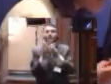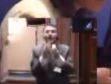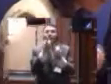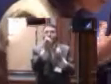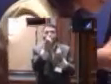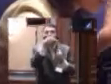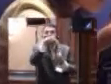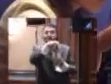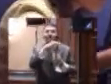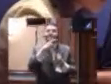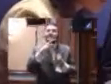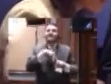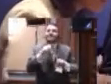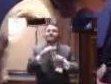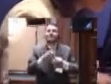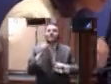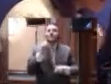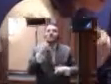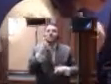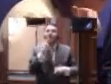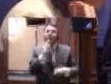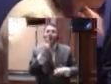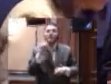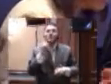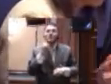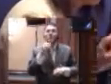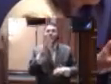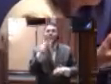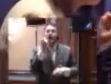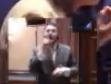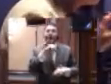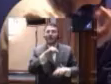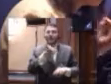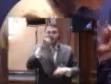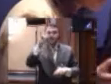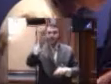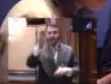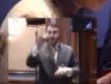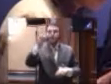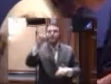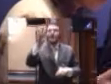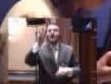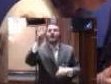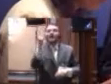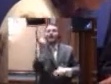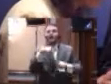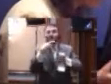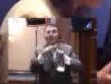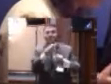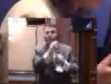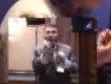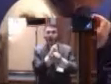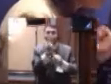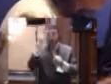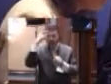Harare Declaration, and this was further developed, the first step that was identified was to